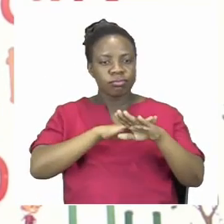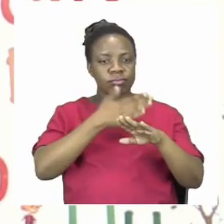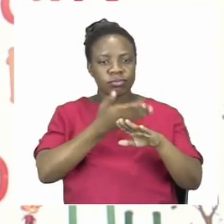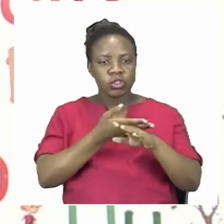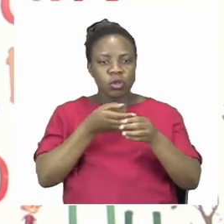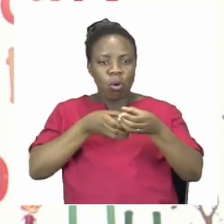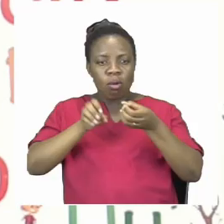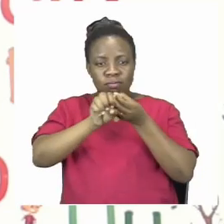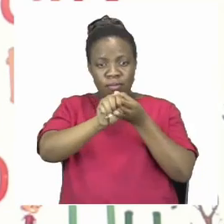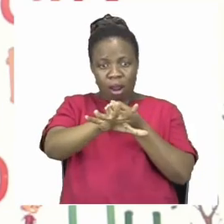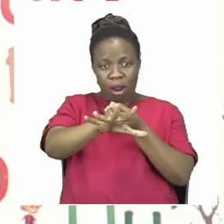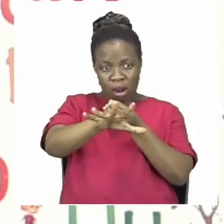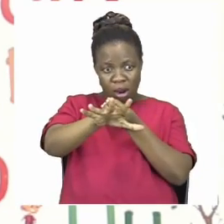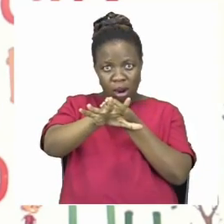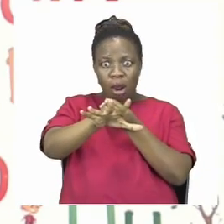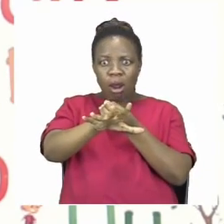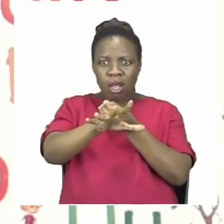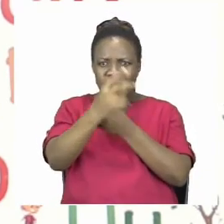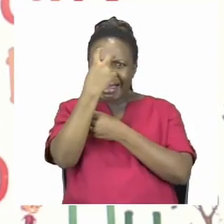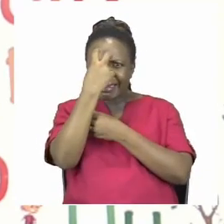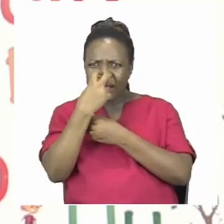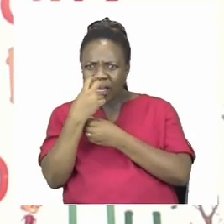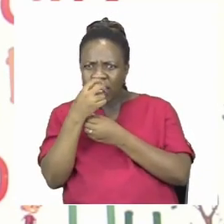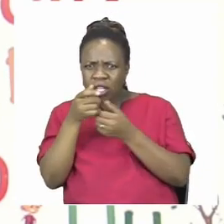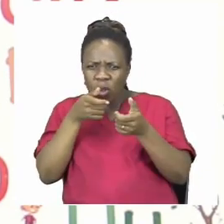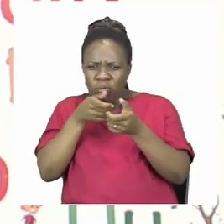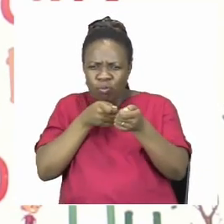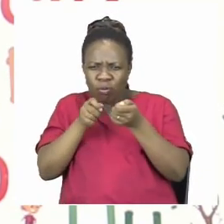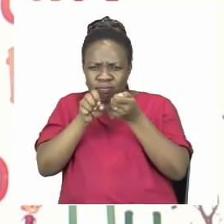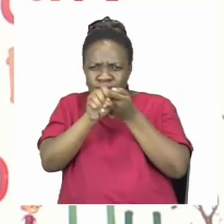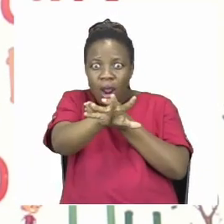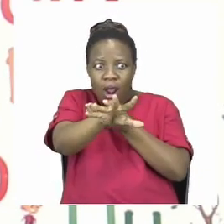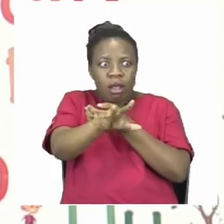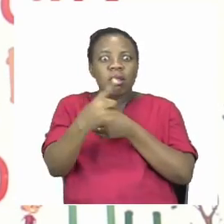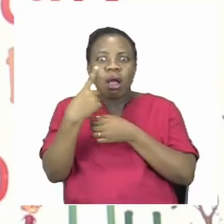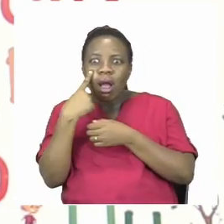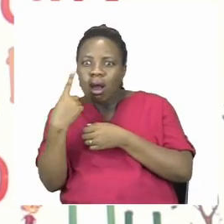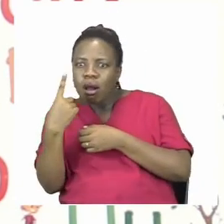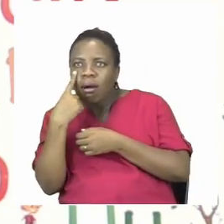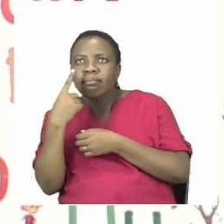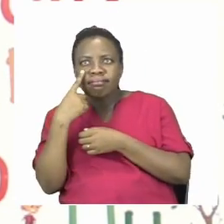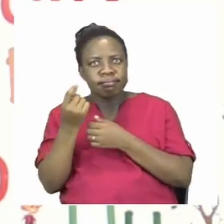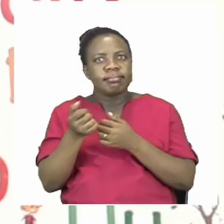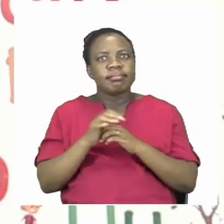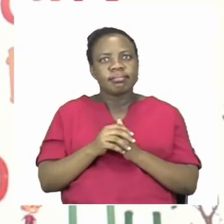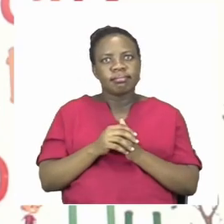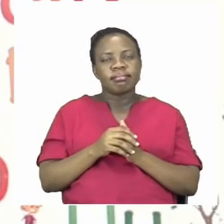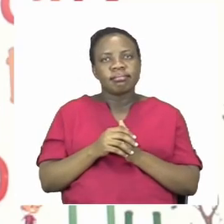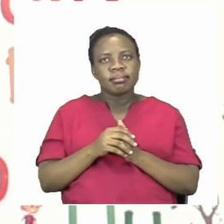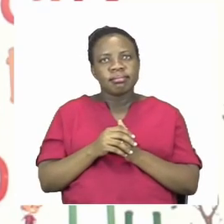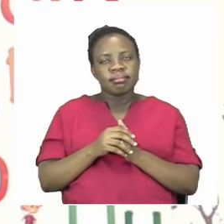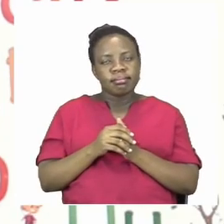the dark. So these are the three types of energies, and I've given you a clue on which pictures to paste where.